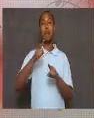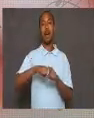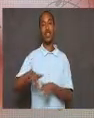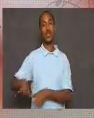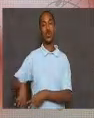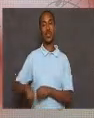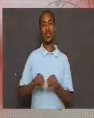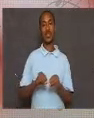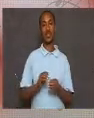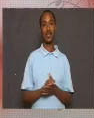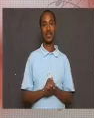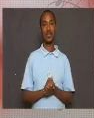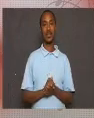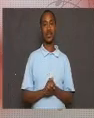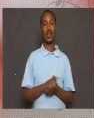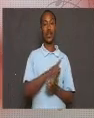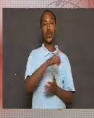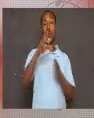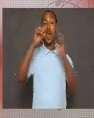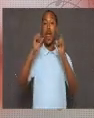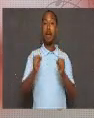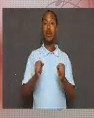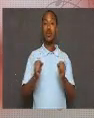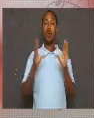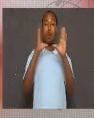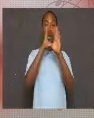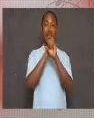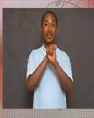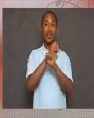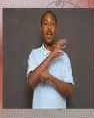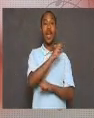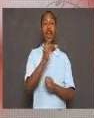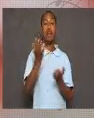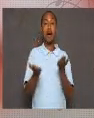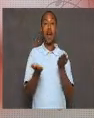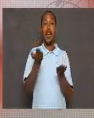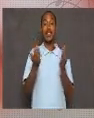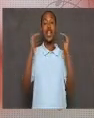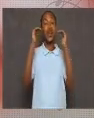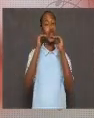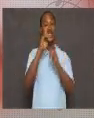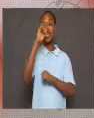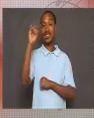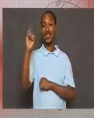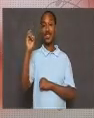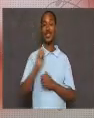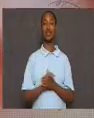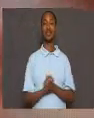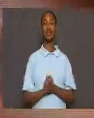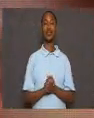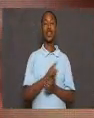Welcome back, students. Were you able to complete and balance the